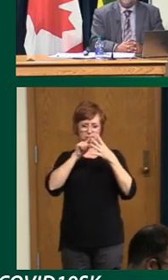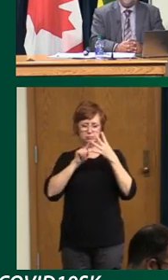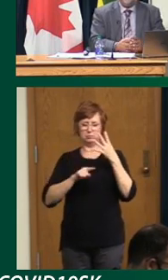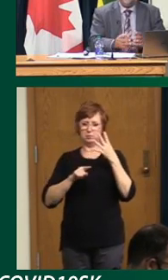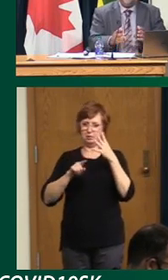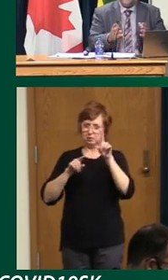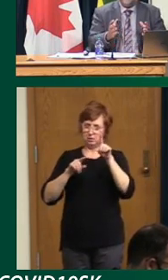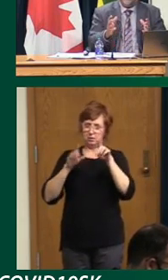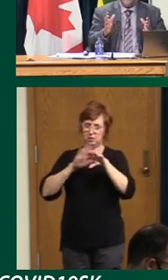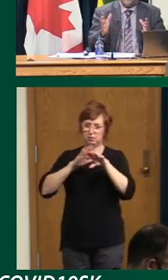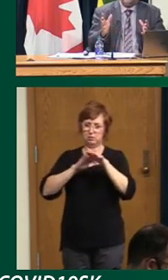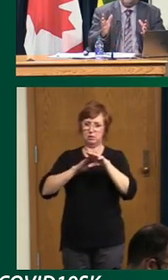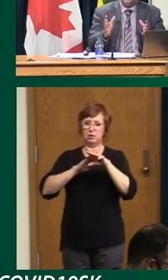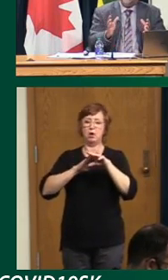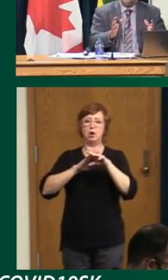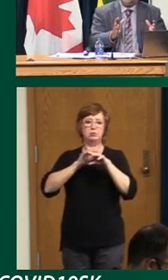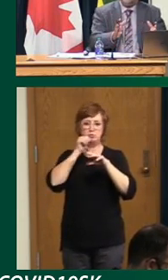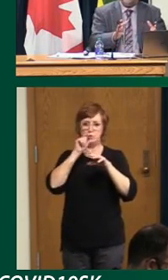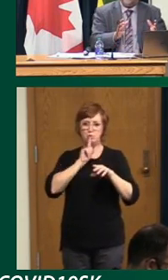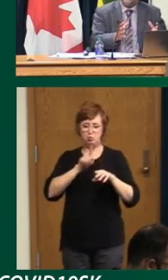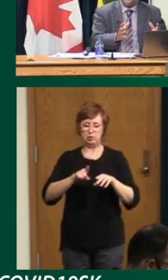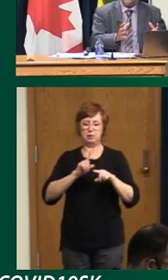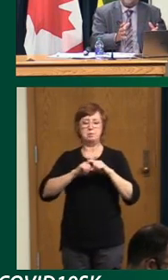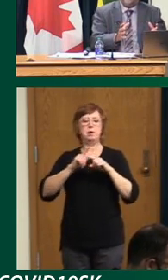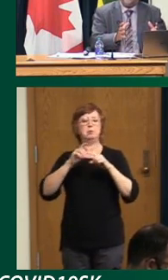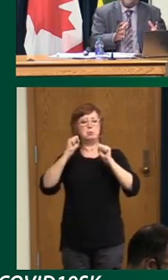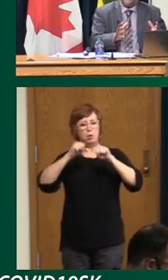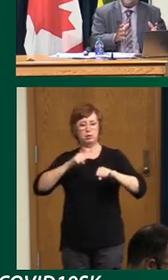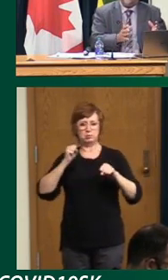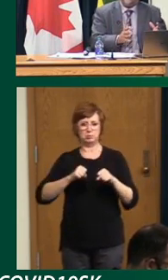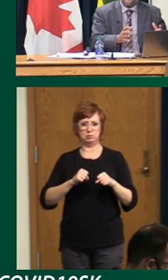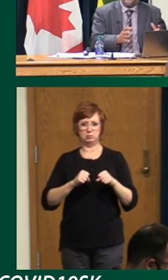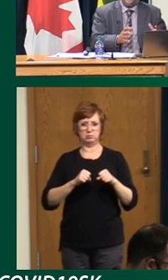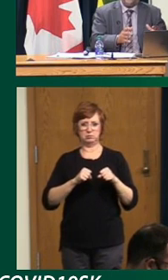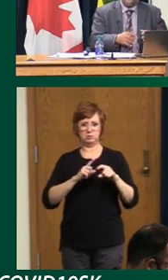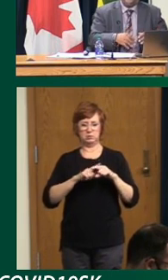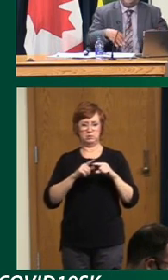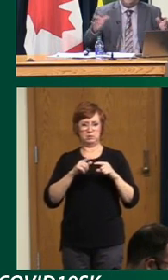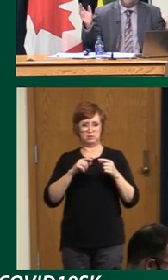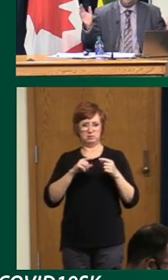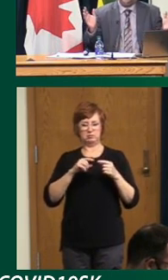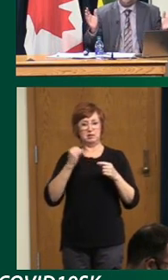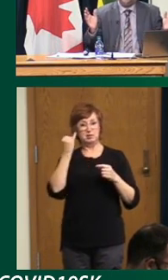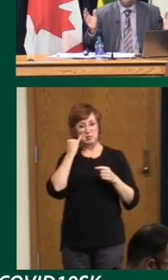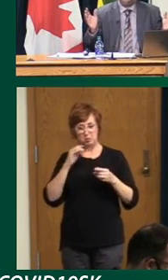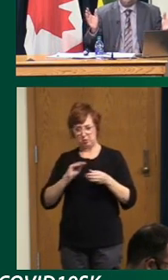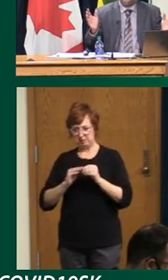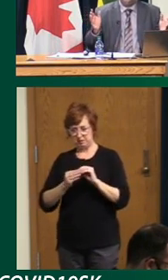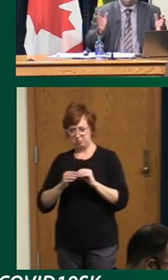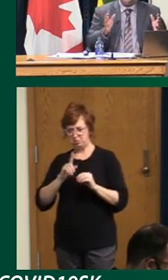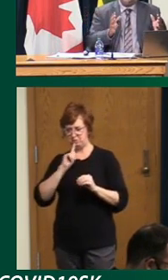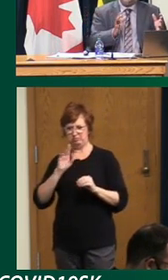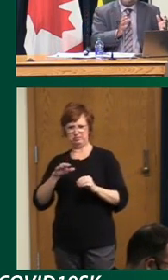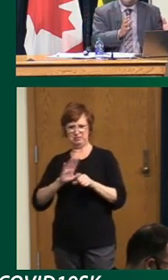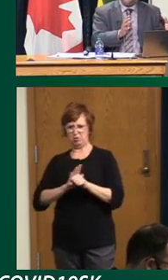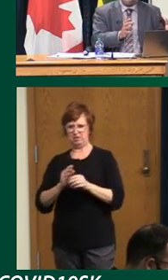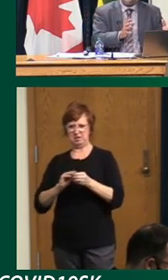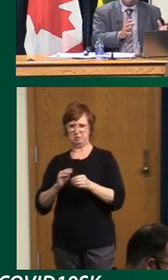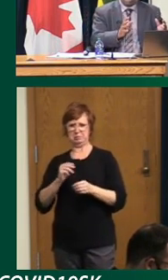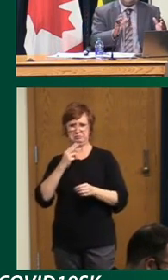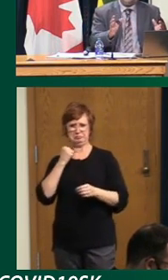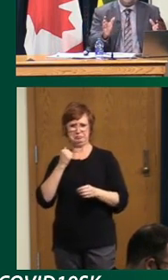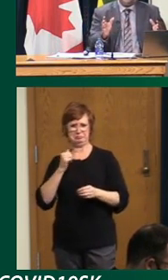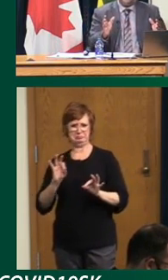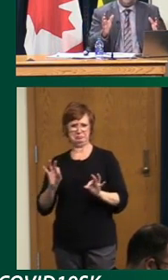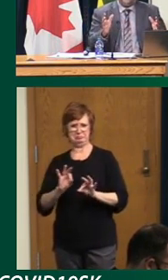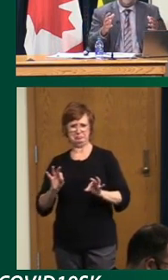worst case scenarios are still there even if you have low numbers. It's not that if you have low numbers you can say, oh, we don't need to do anything, because even with low